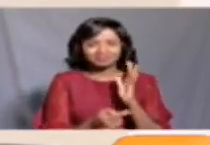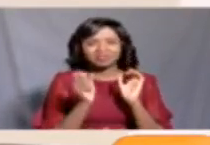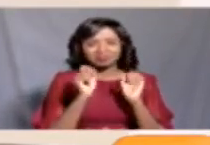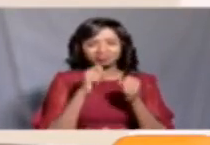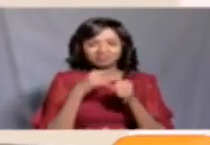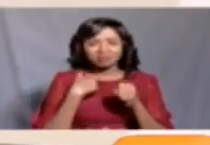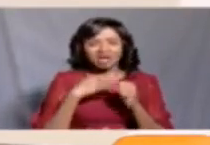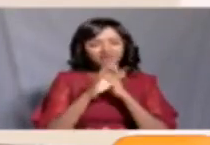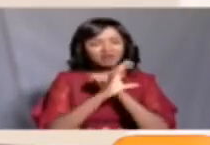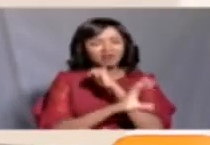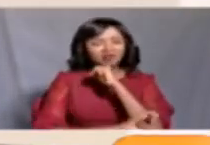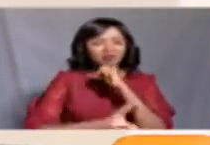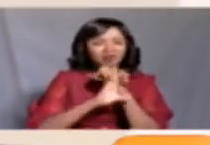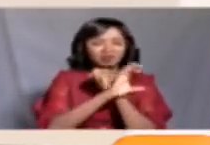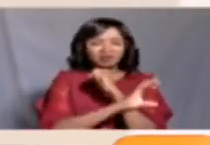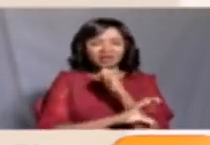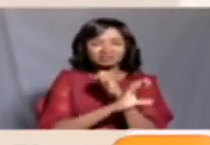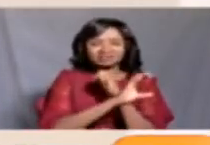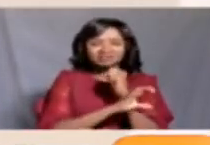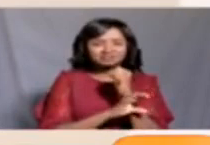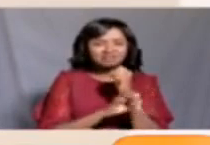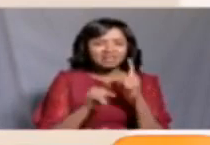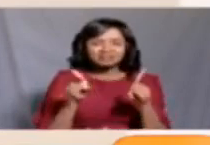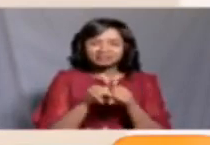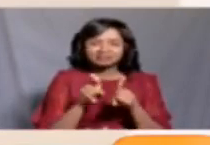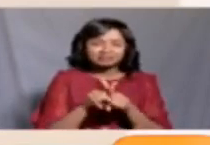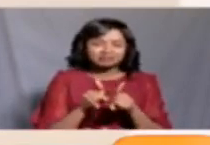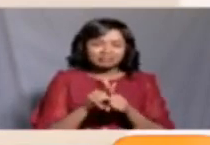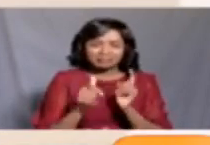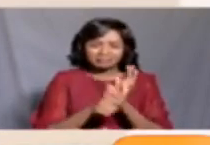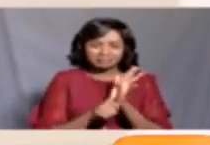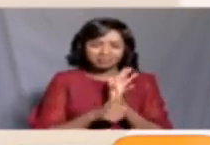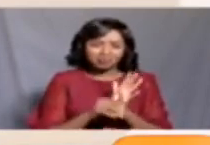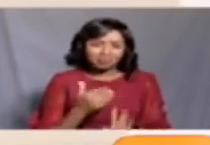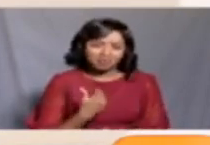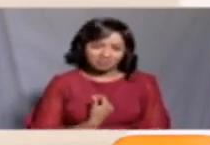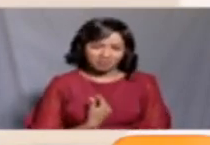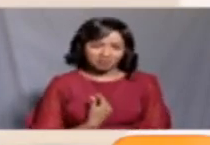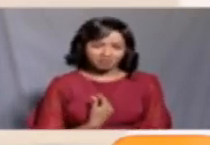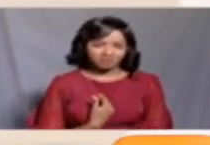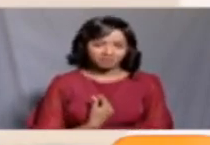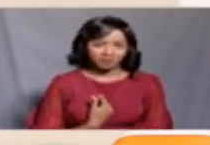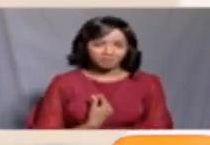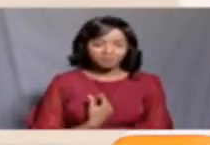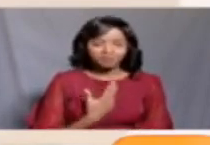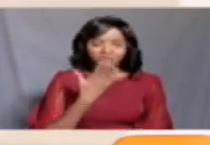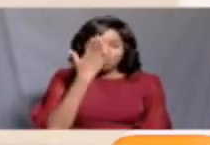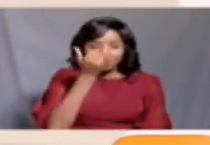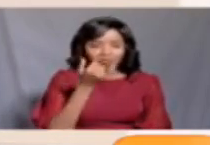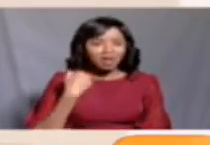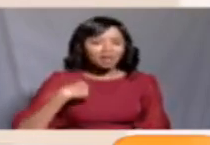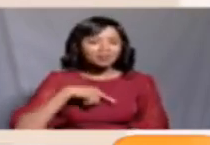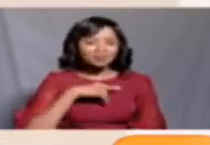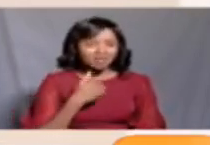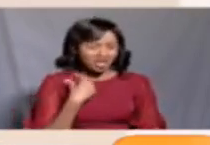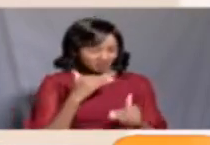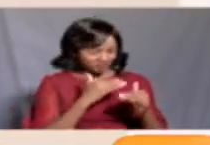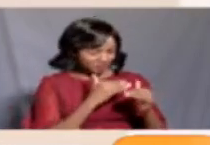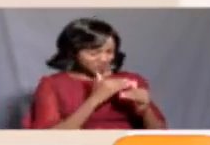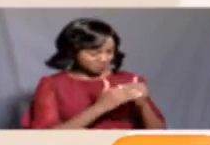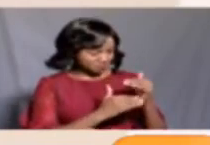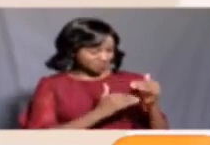that is sitting on a volcano, which is what I like to say in terms of a metaphor, that we are actually going through a process